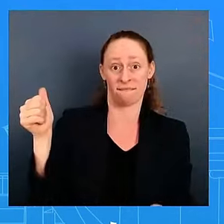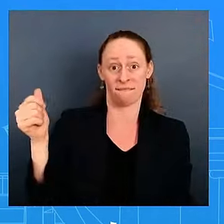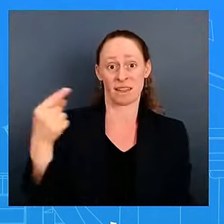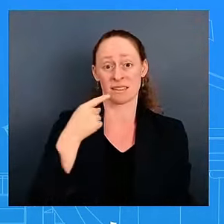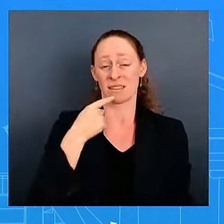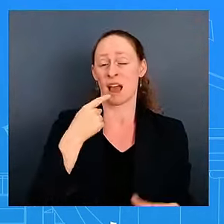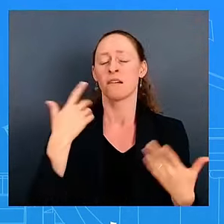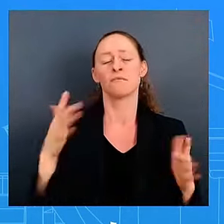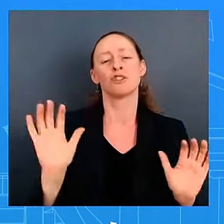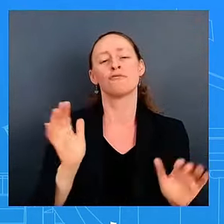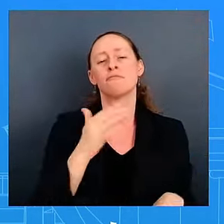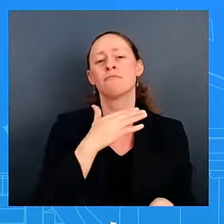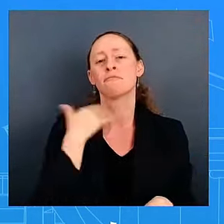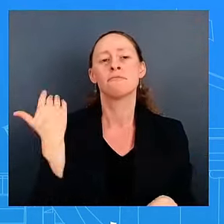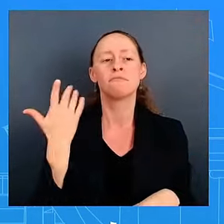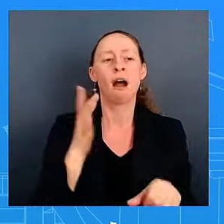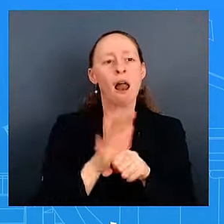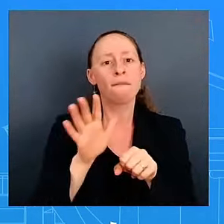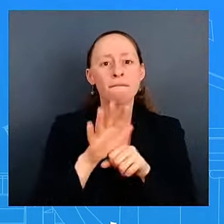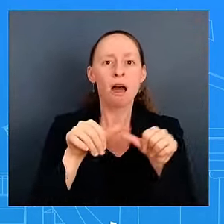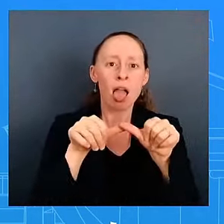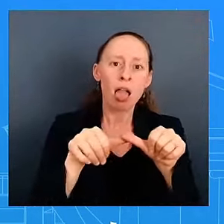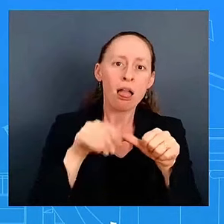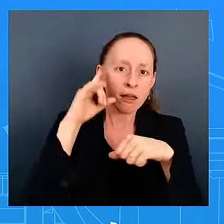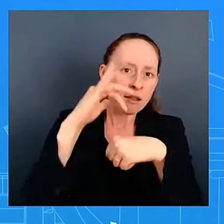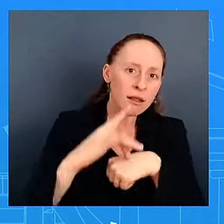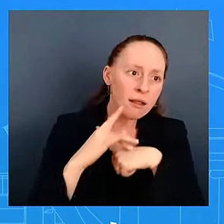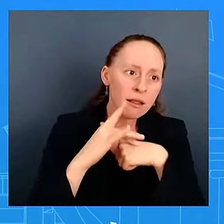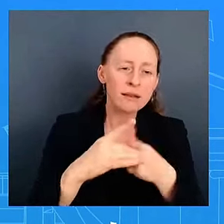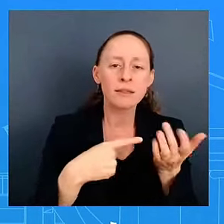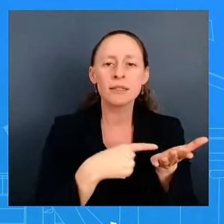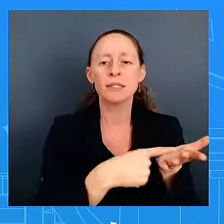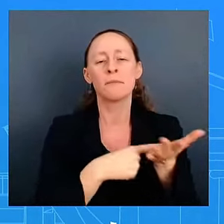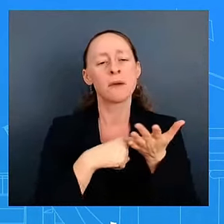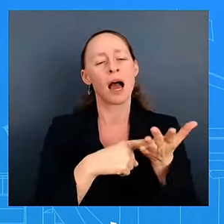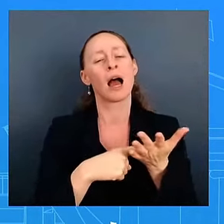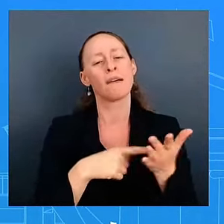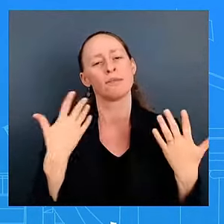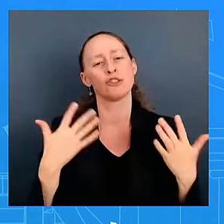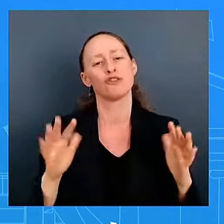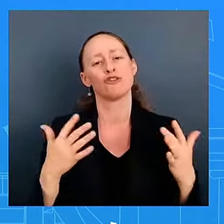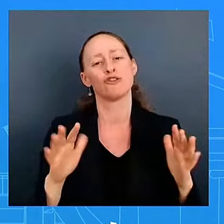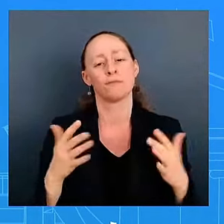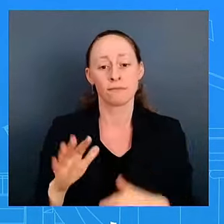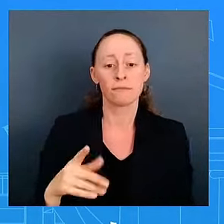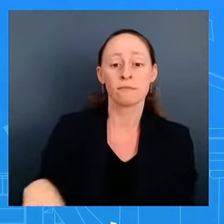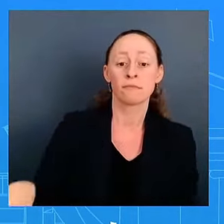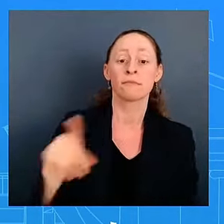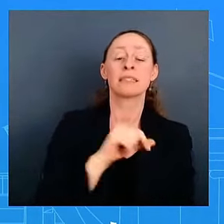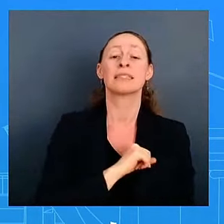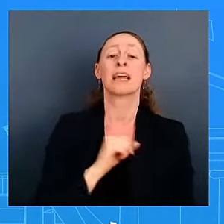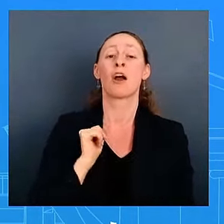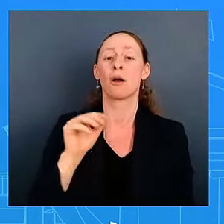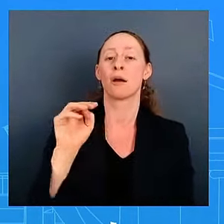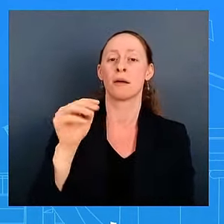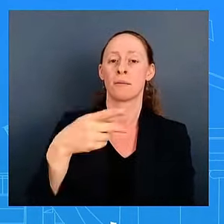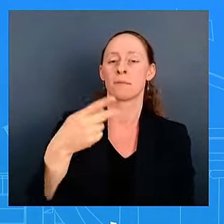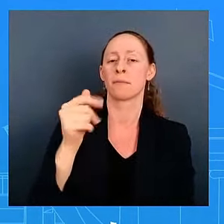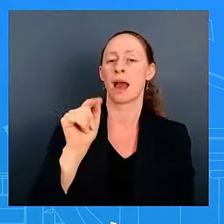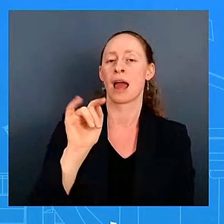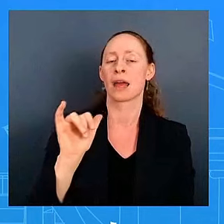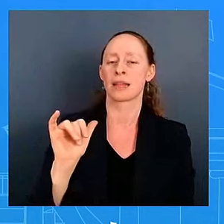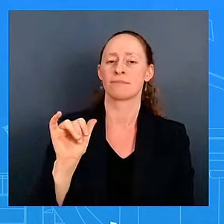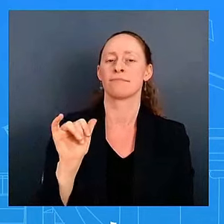and see mode. I mean, Senator Patty Murray saying he must do more to demonstrate he can campaign strong enough to beat Trump. Senator Durbin saying he's concerned whether this is